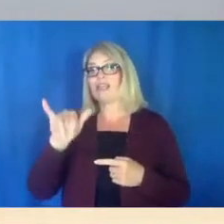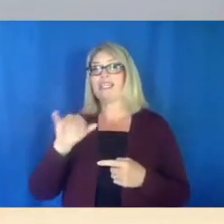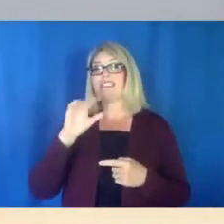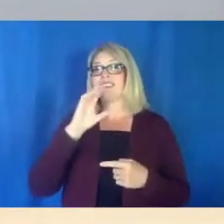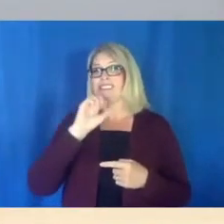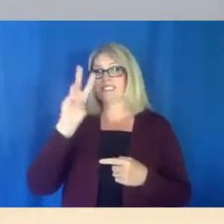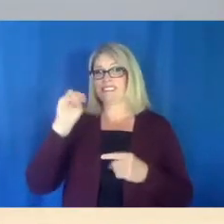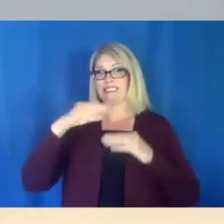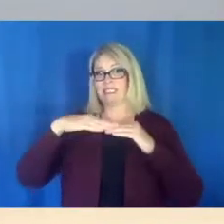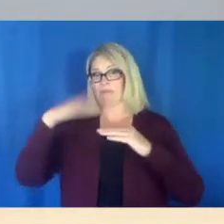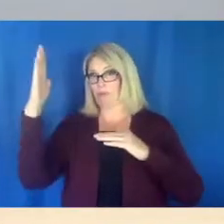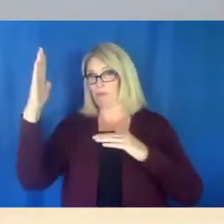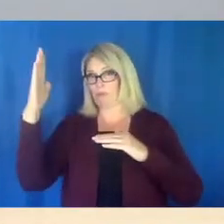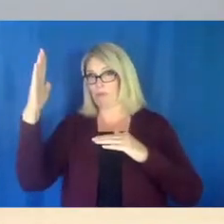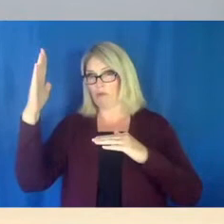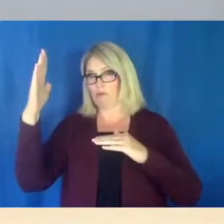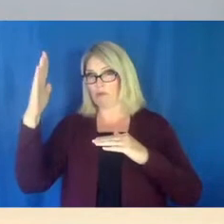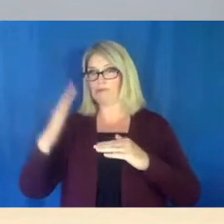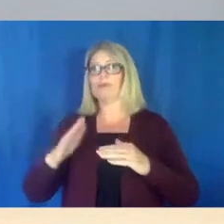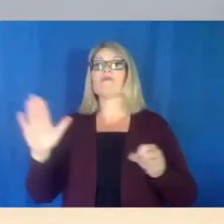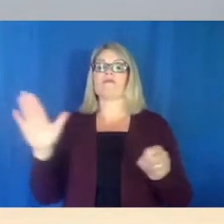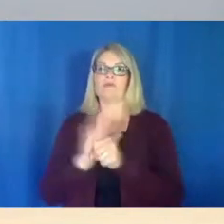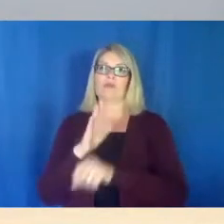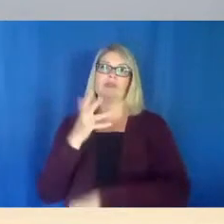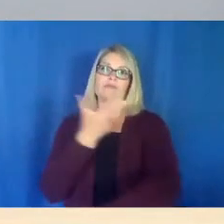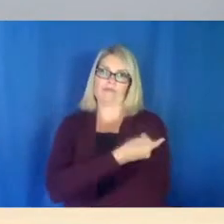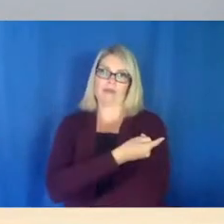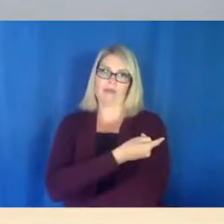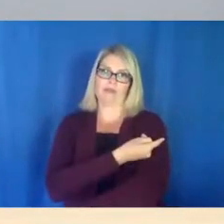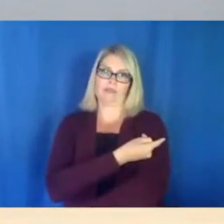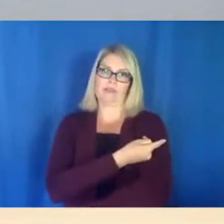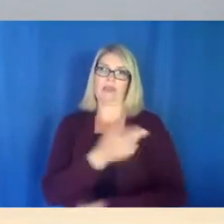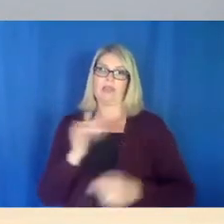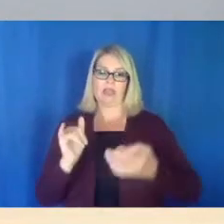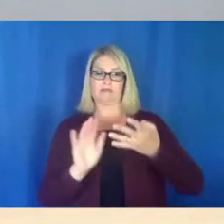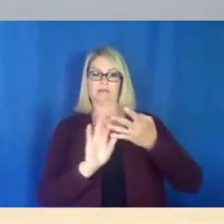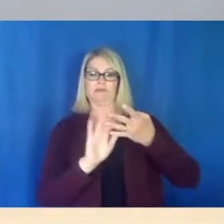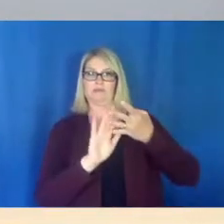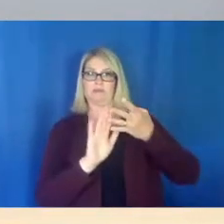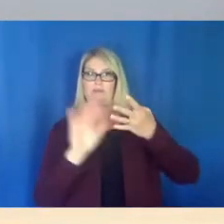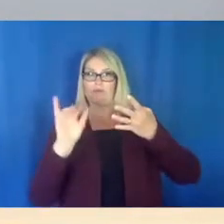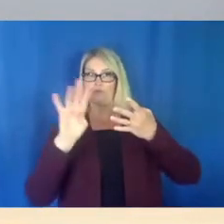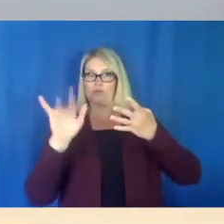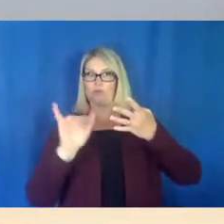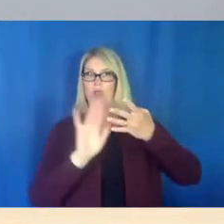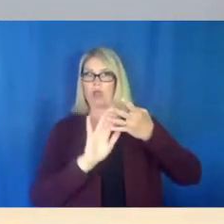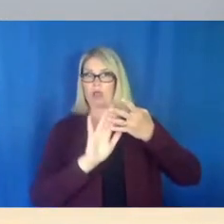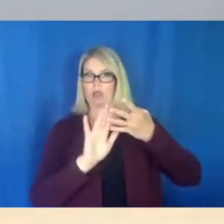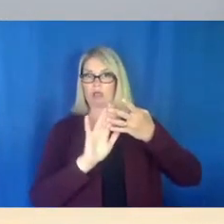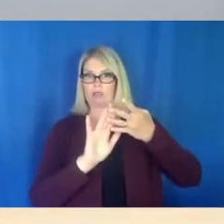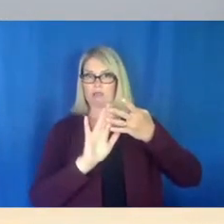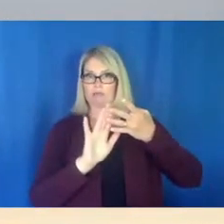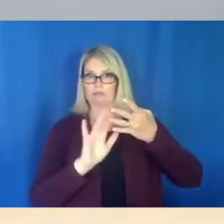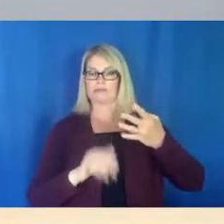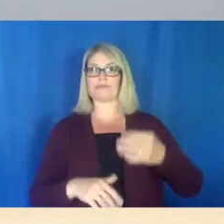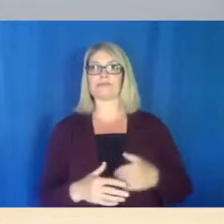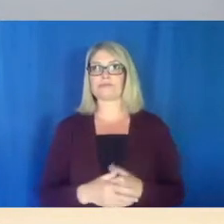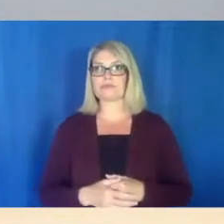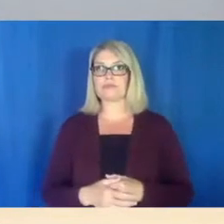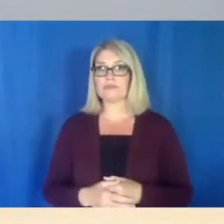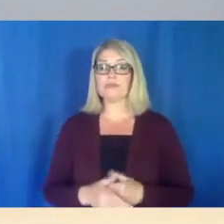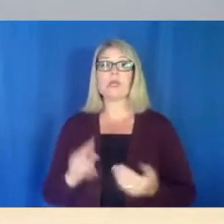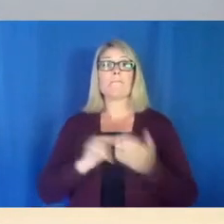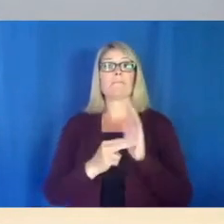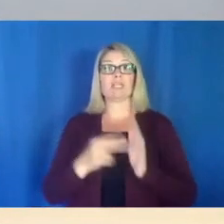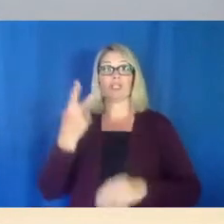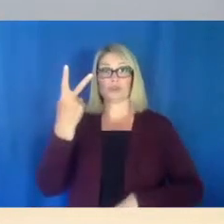older fully vaccinated around the middle of July. So we know those are 2 doses